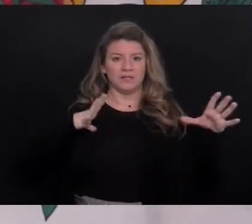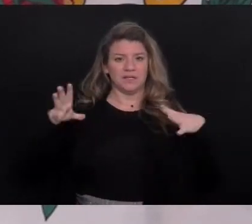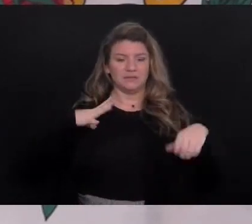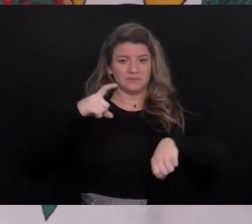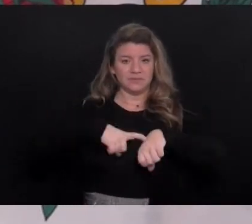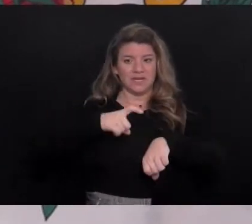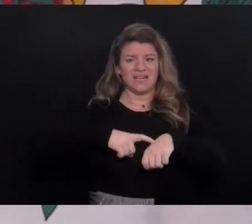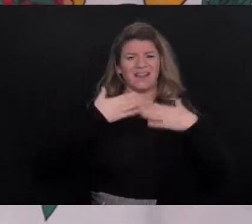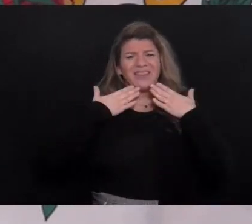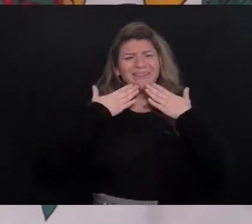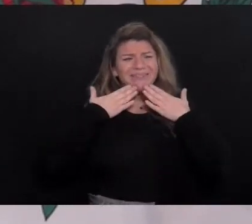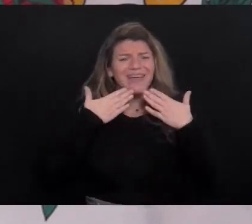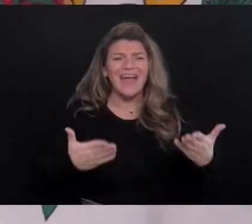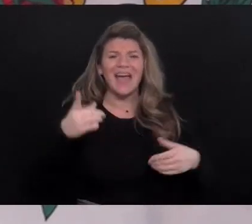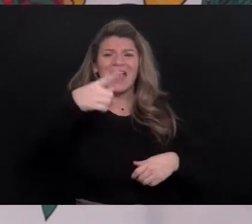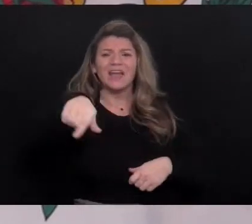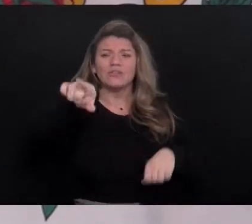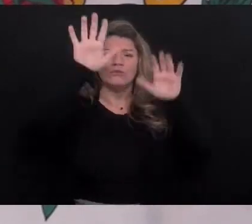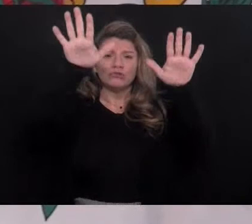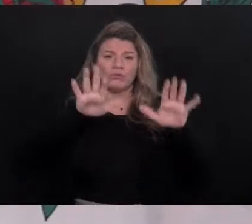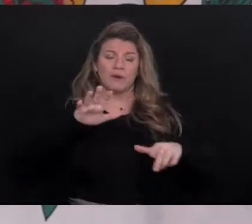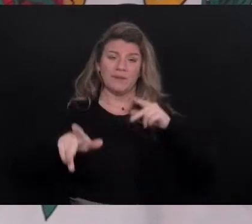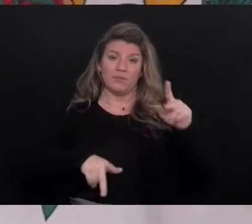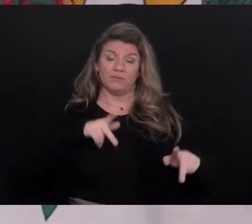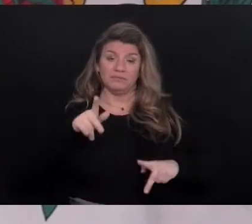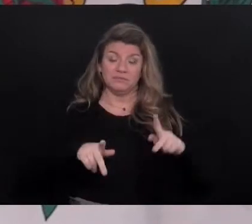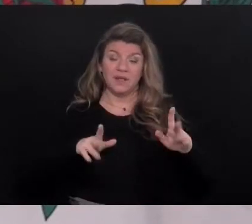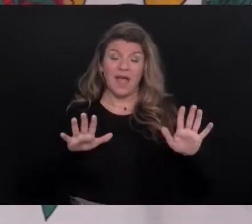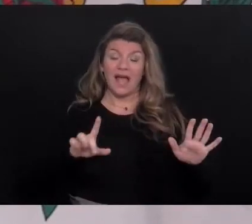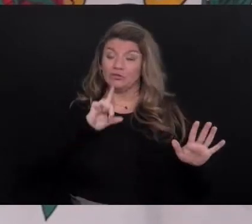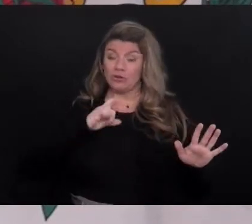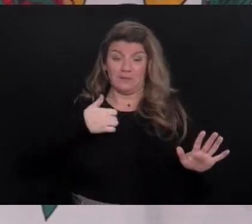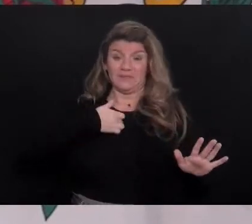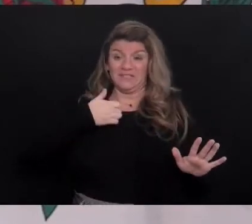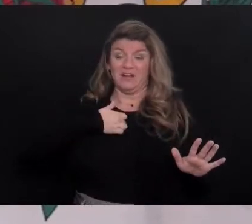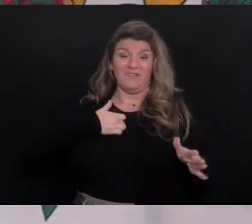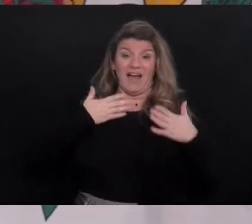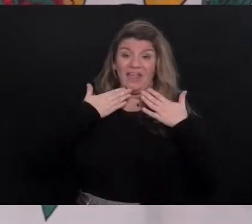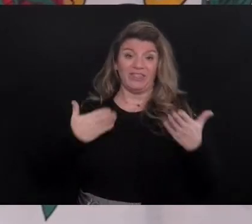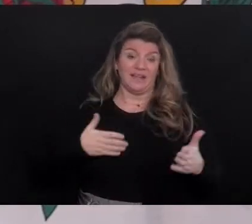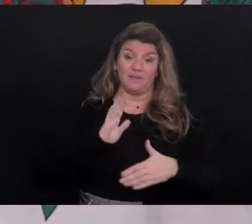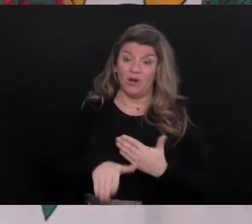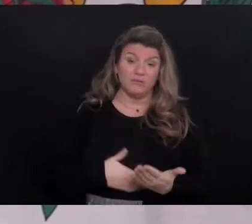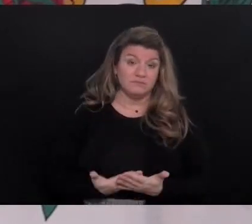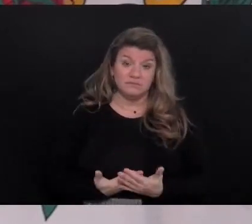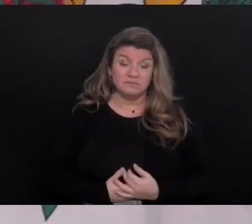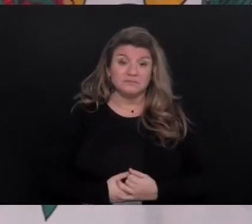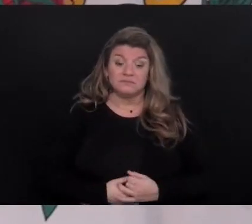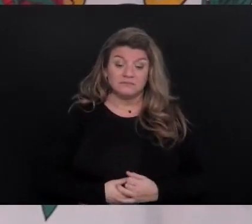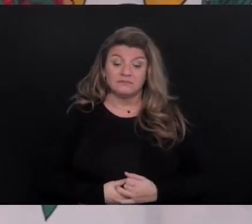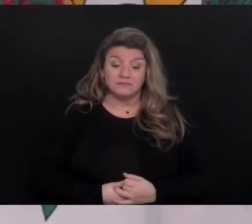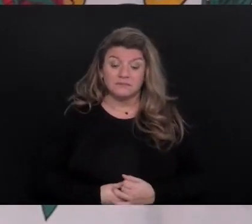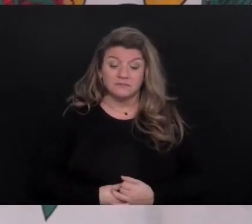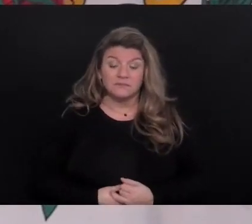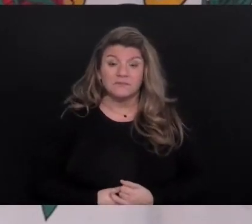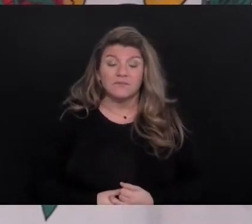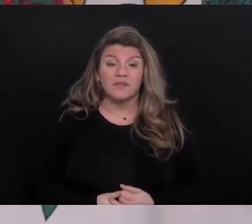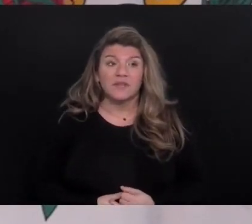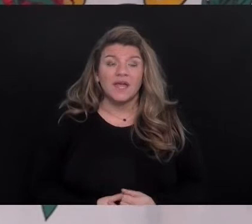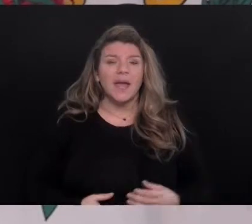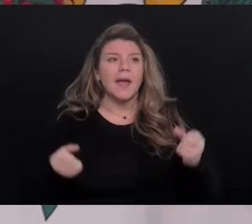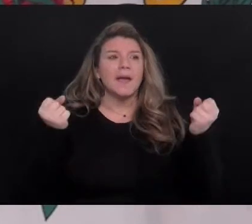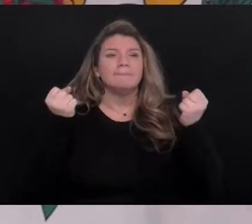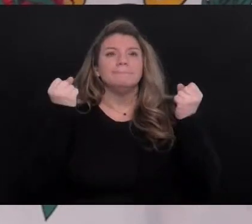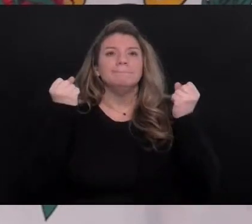to thank these great people. And from the bottom of my heart, I truly thank them all. You know,